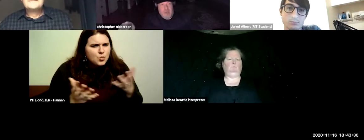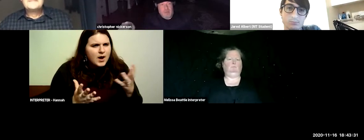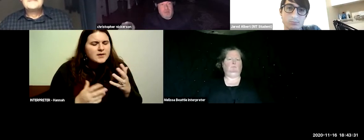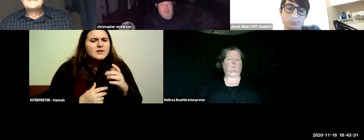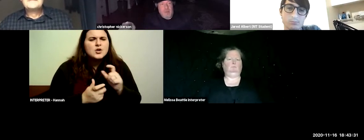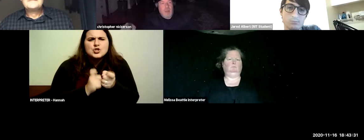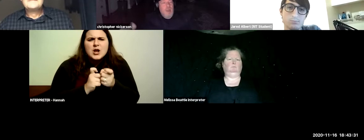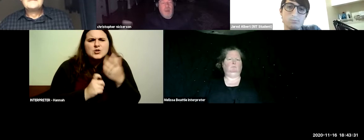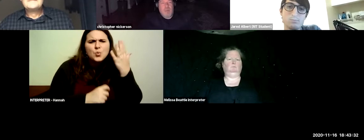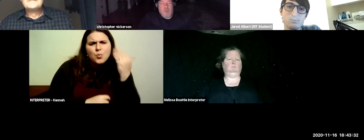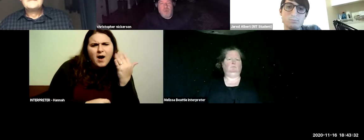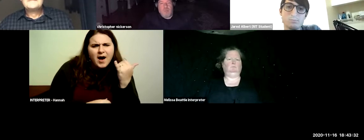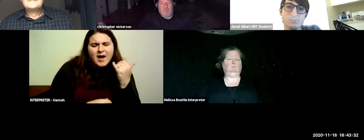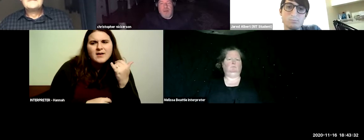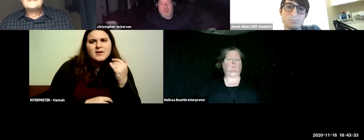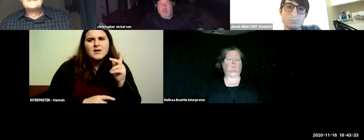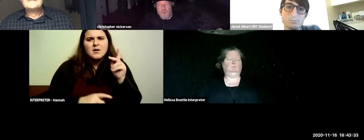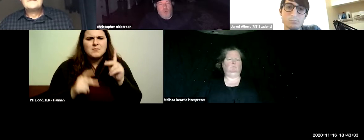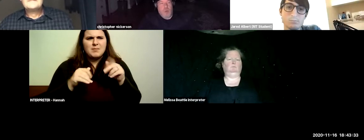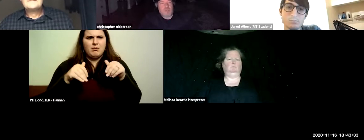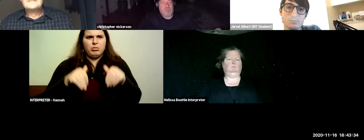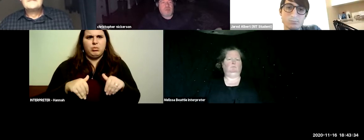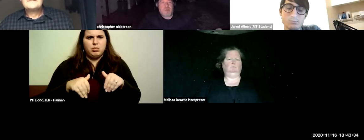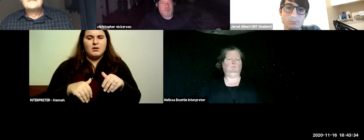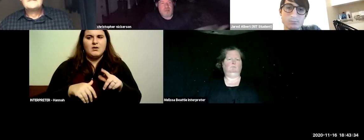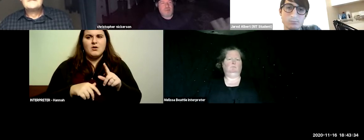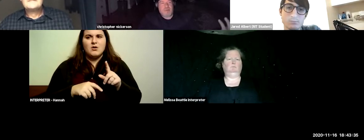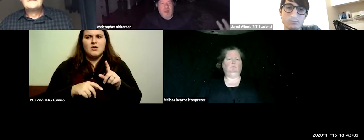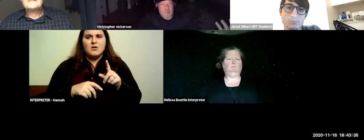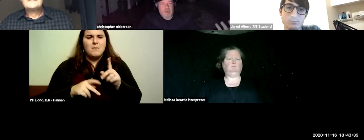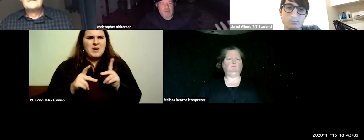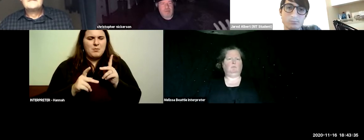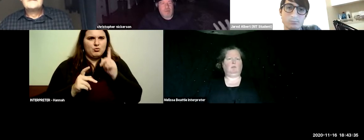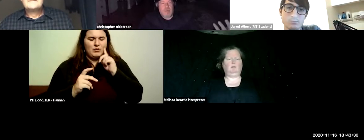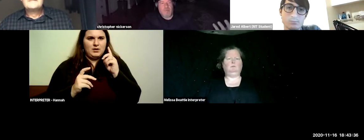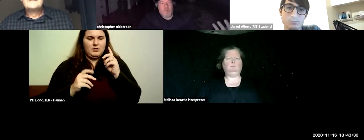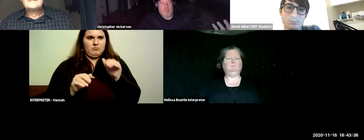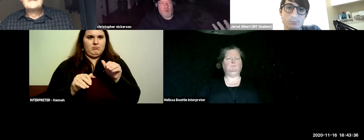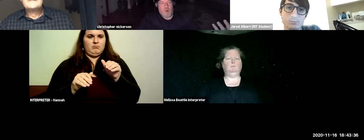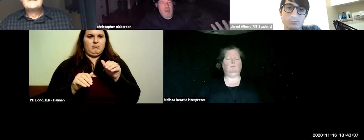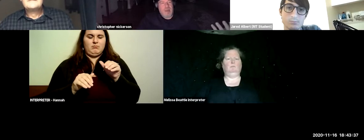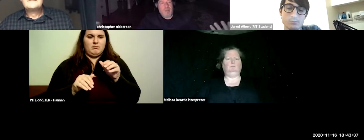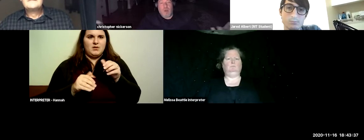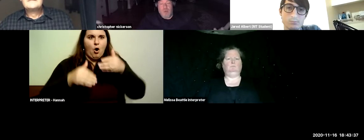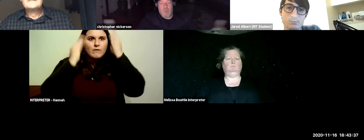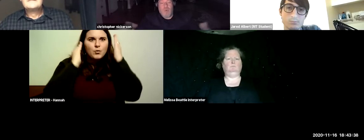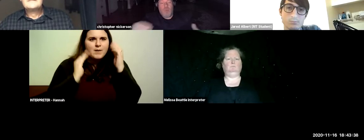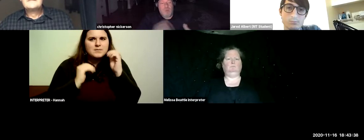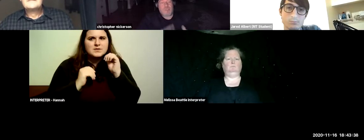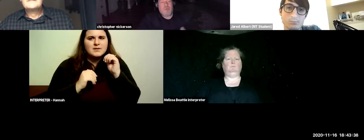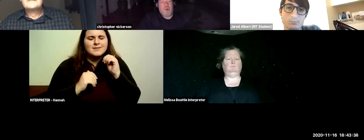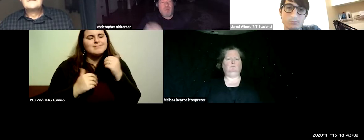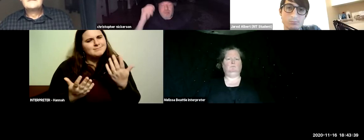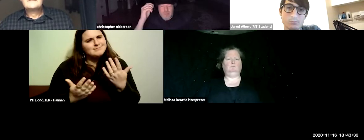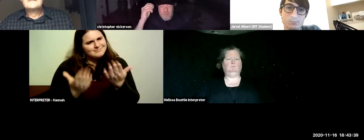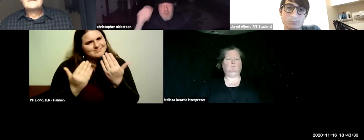do that? And people by, you know, four questions in are so frazzled that they're not ready to continue the interview anymore. And I'm like, okay, well, what